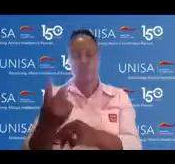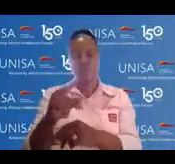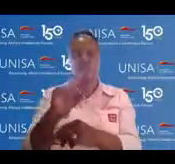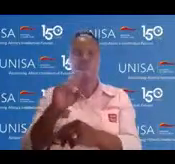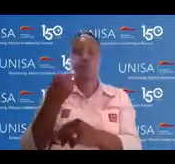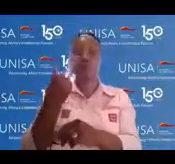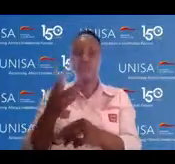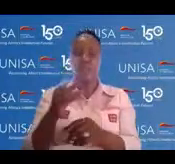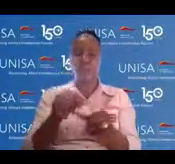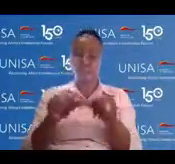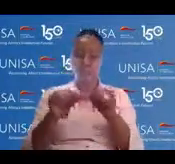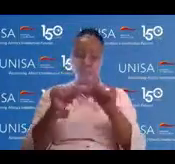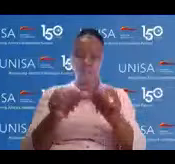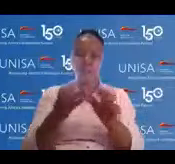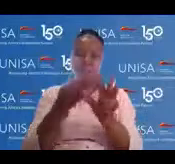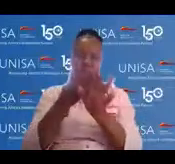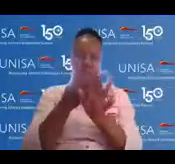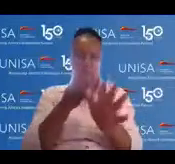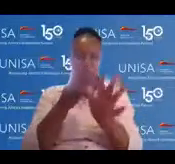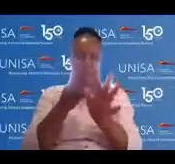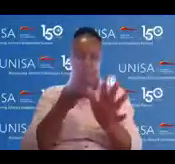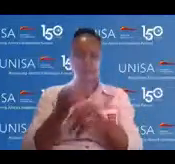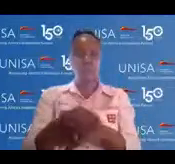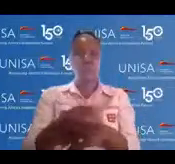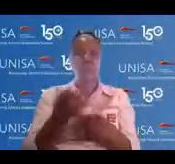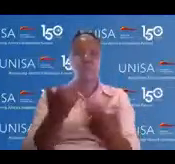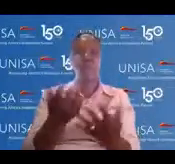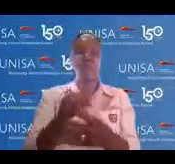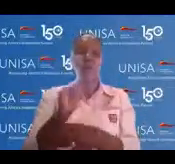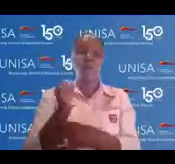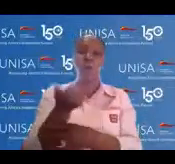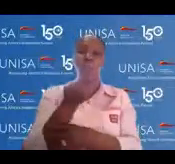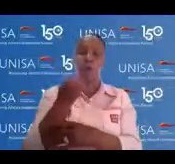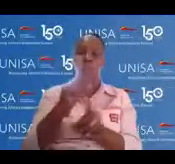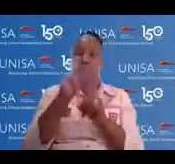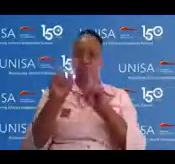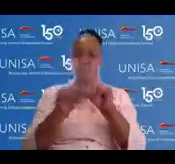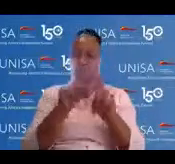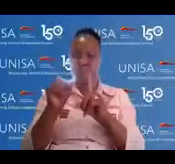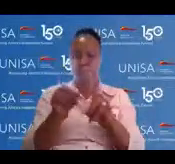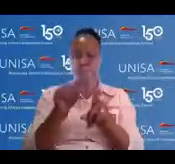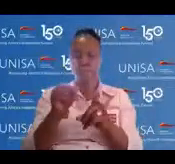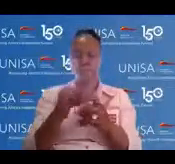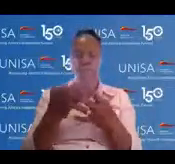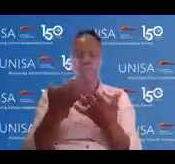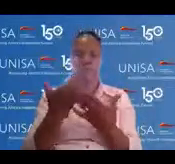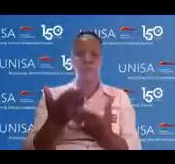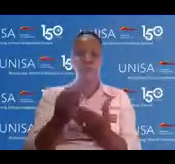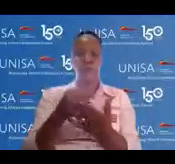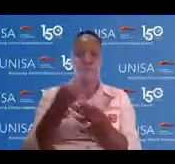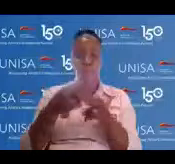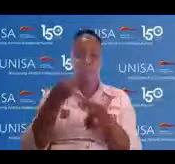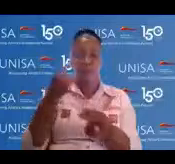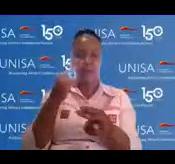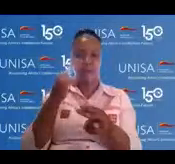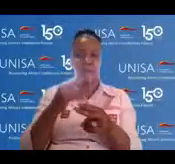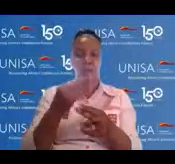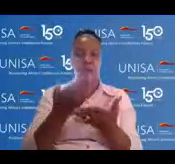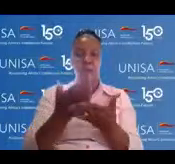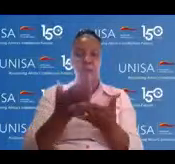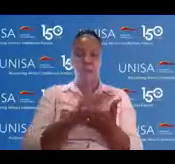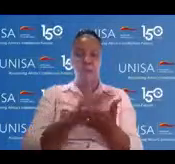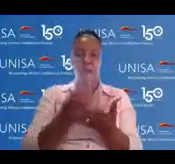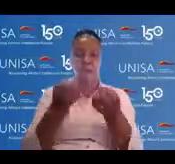work yourself through all the questions until you get to this final page where you can select Submit All and